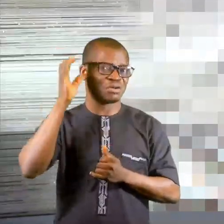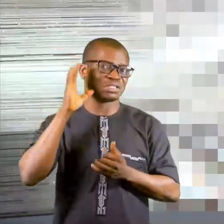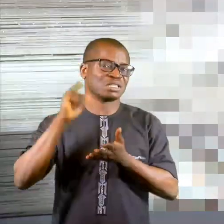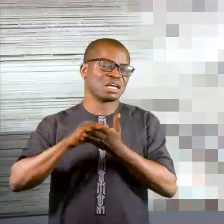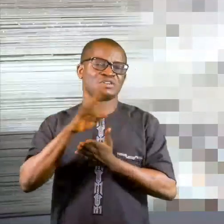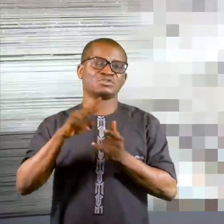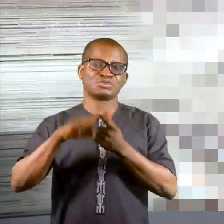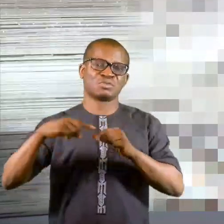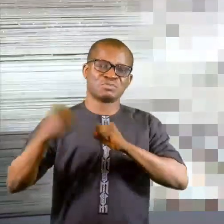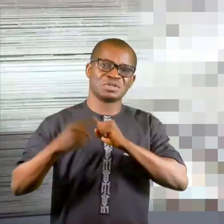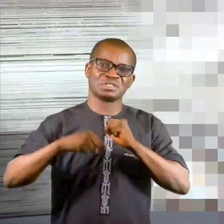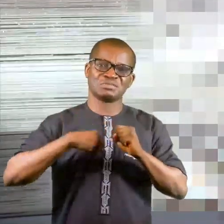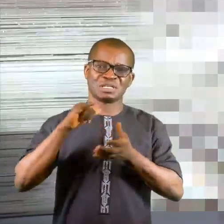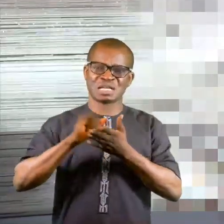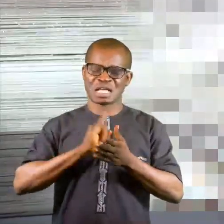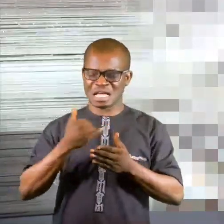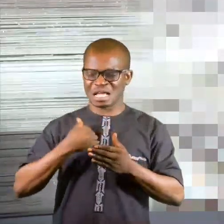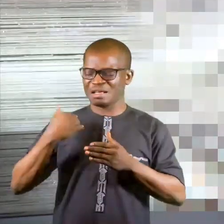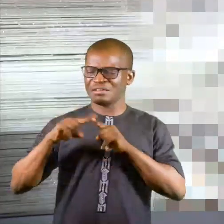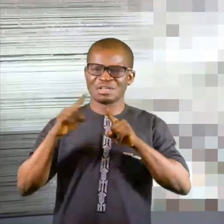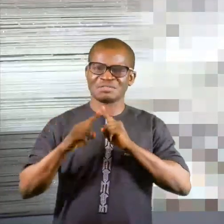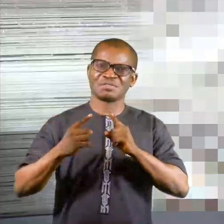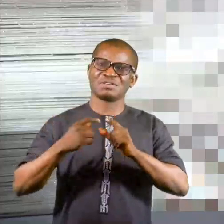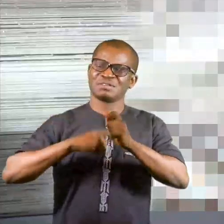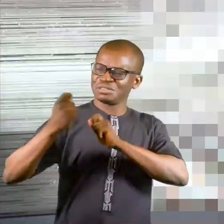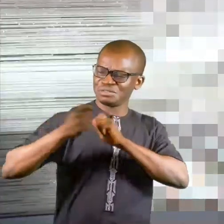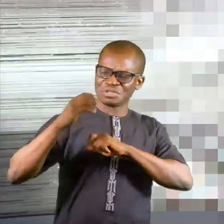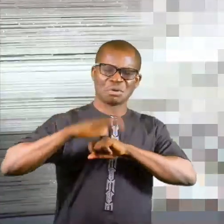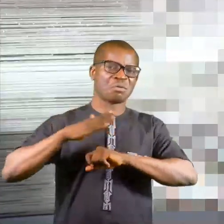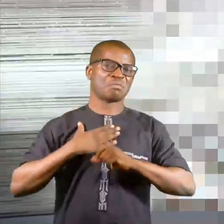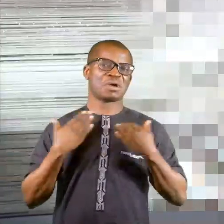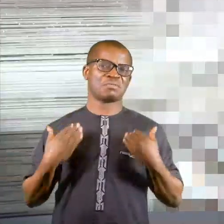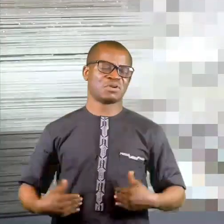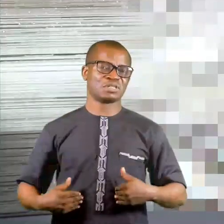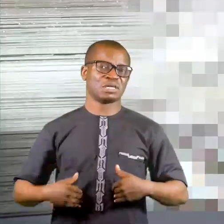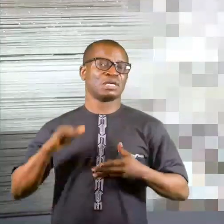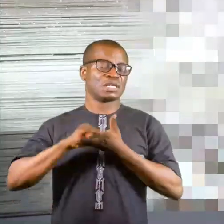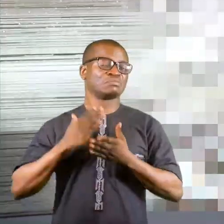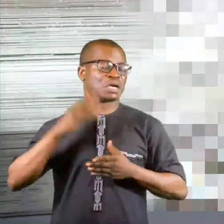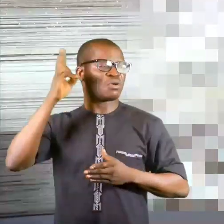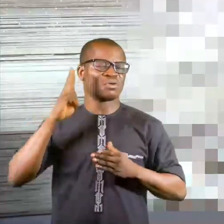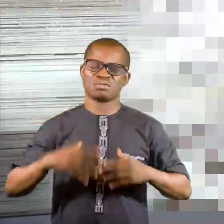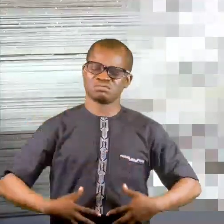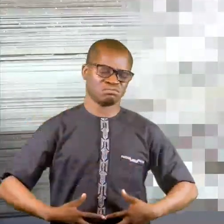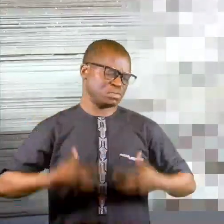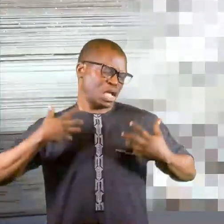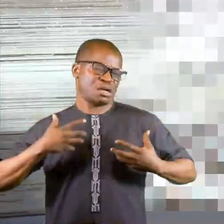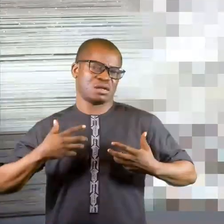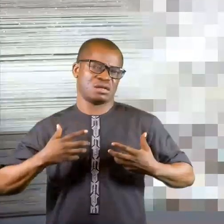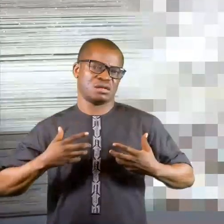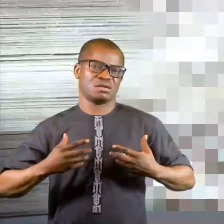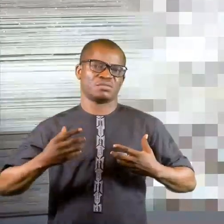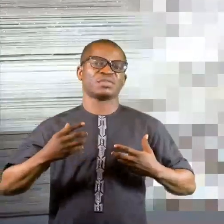that she used to beat me and I have marks on my body. Then my uncle now got angry. My uncle now